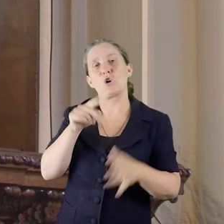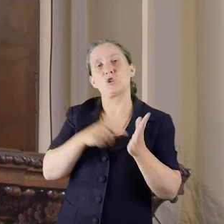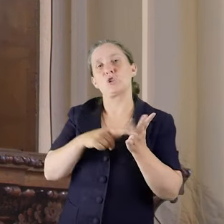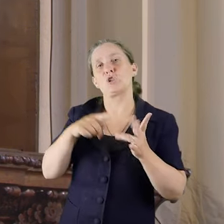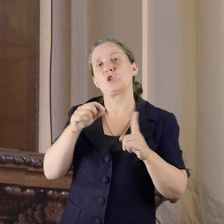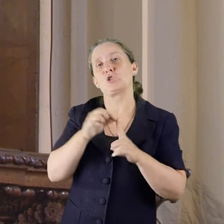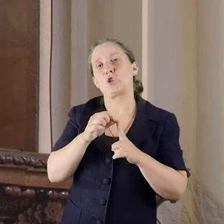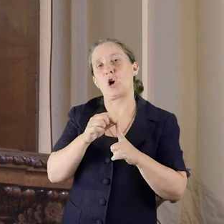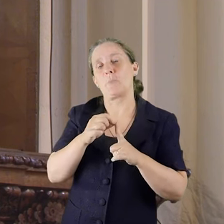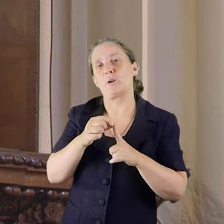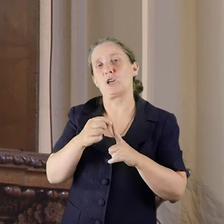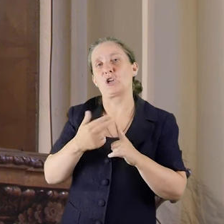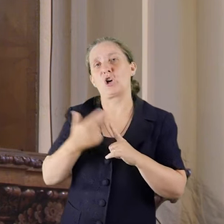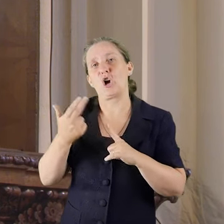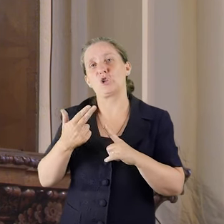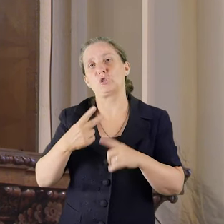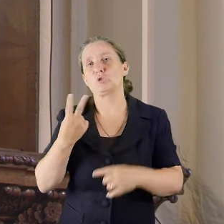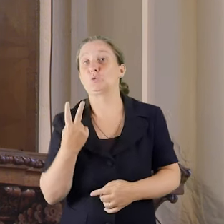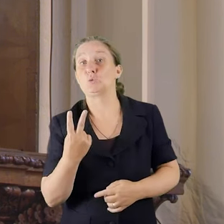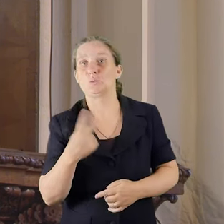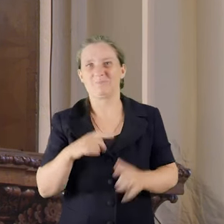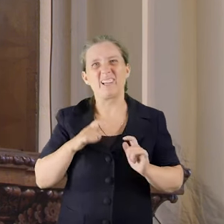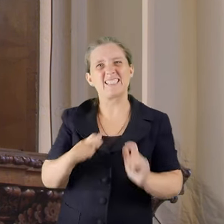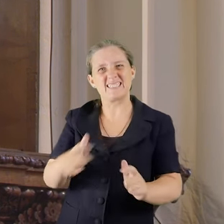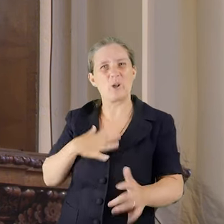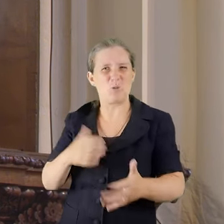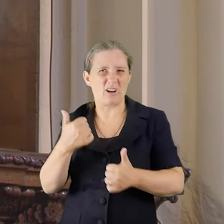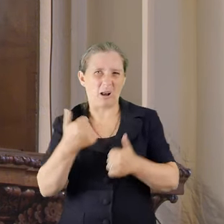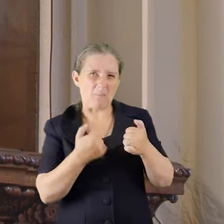this summer, I think if I'm honest, I still do.